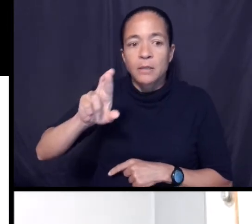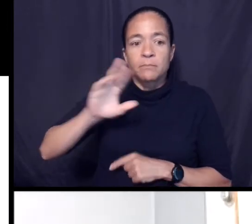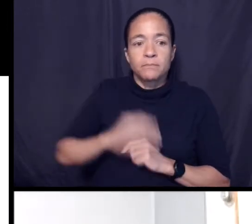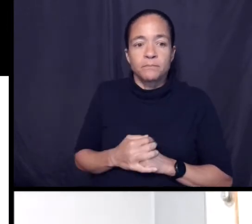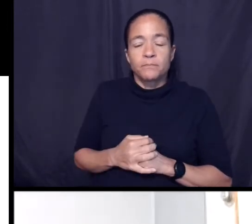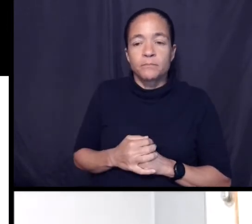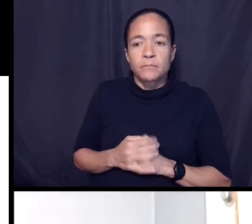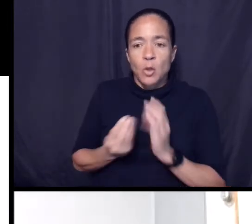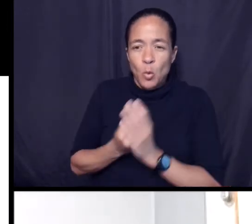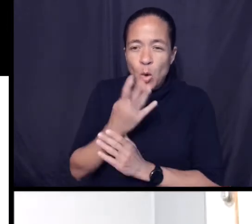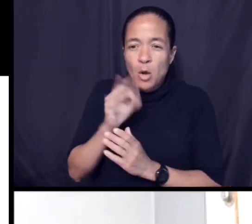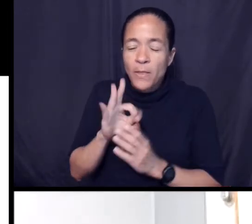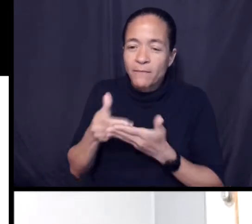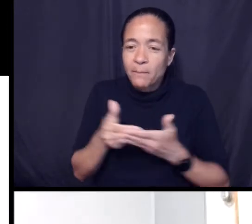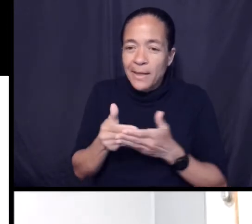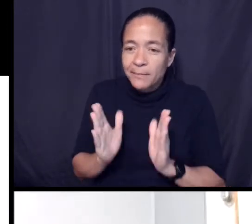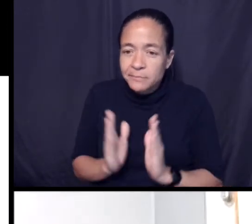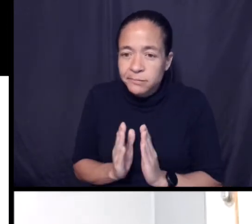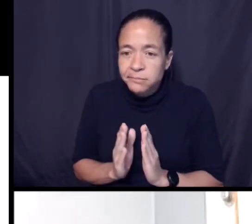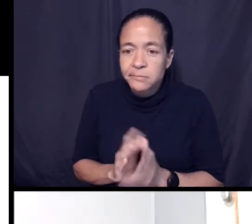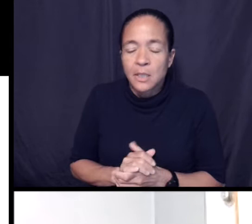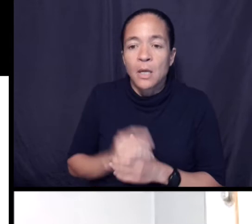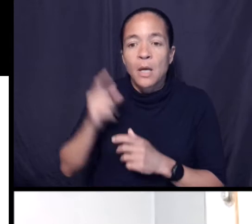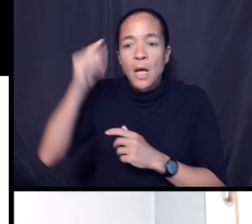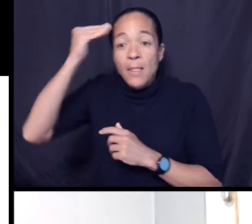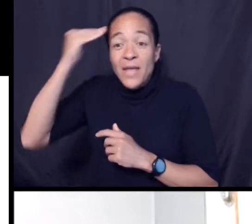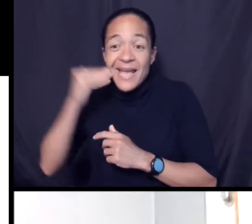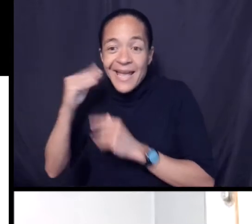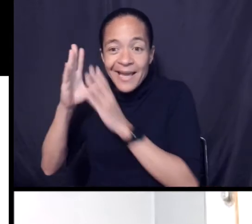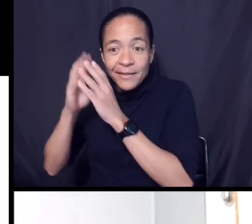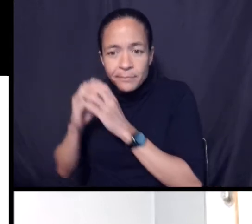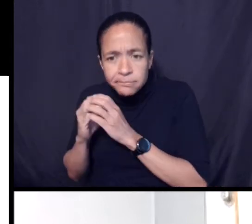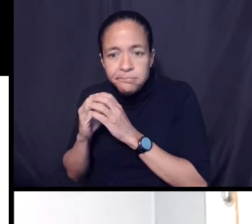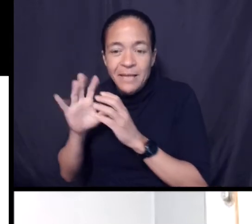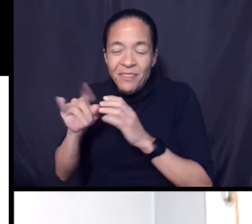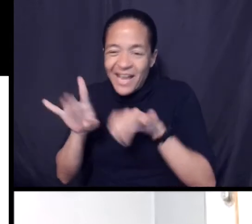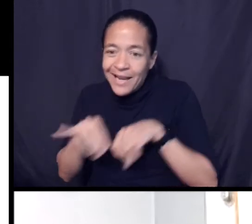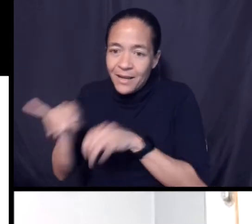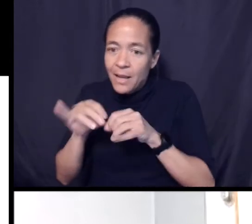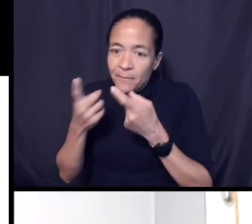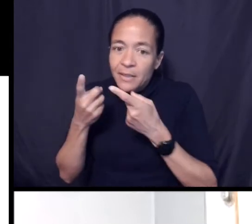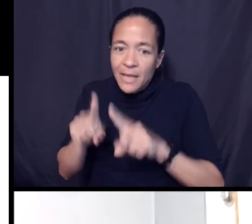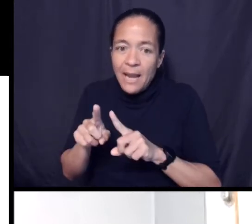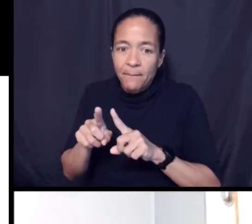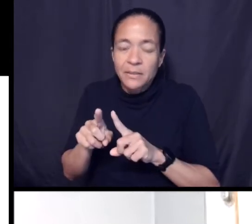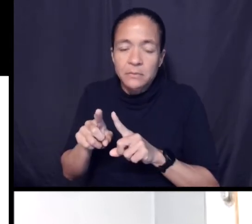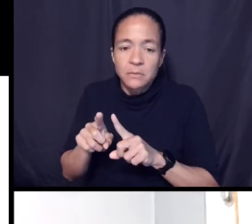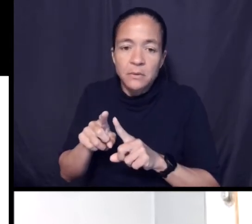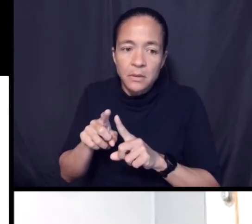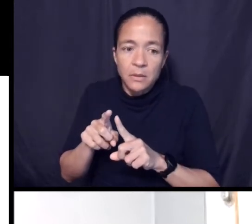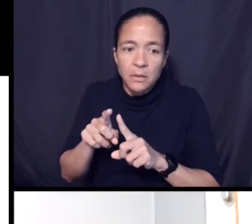very common. Having a small head size or microcephaly is something that is common, and it is associated with